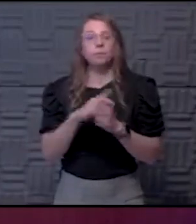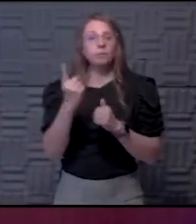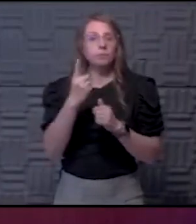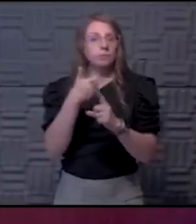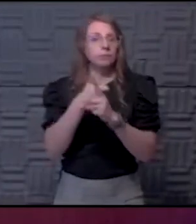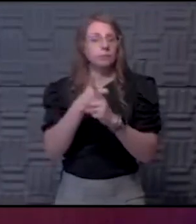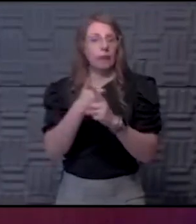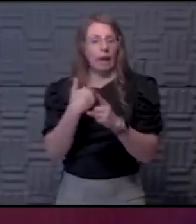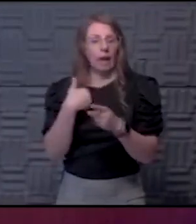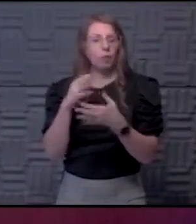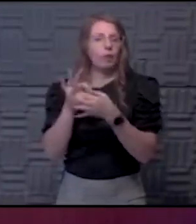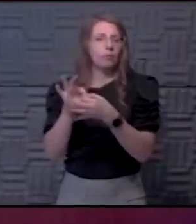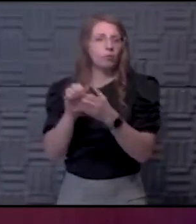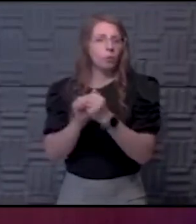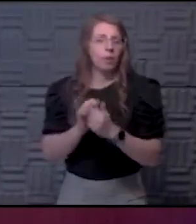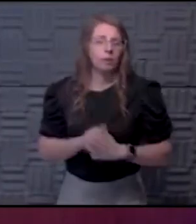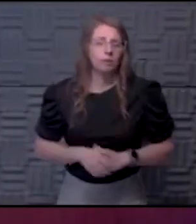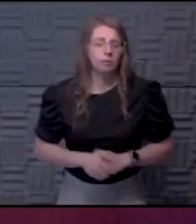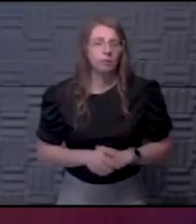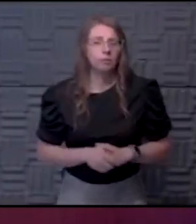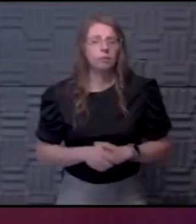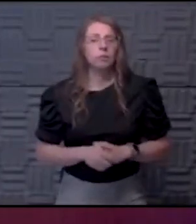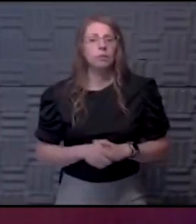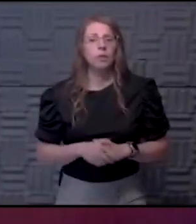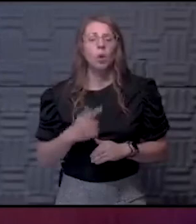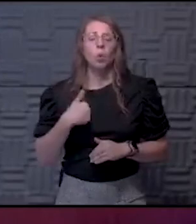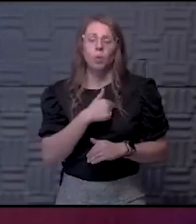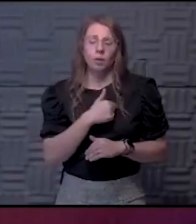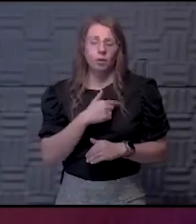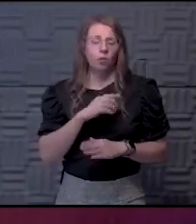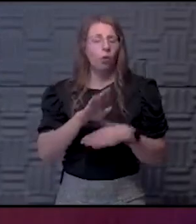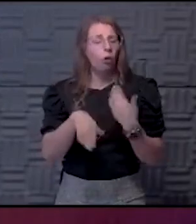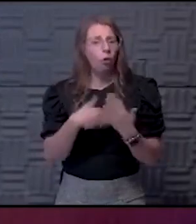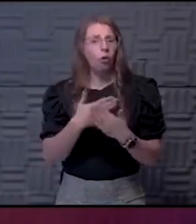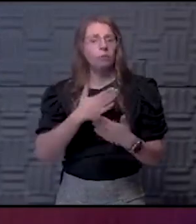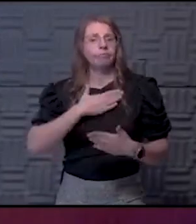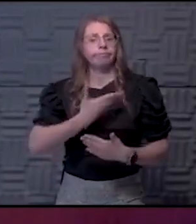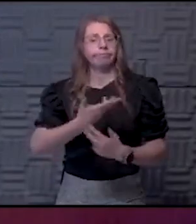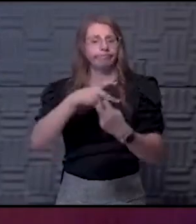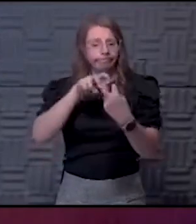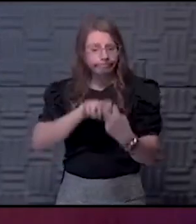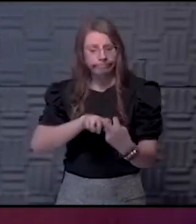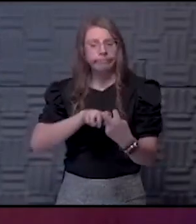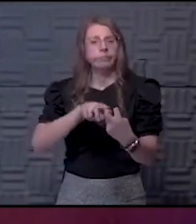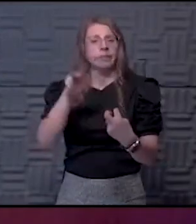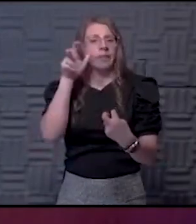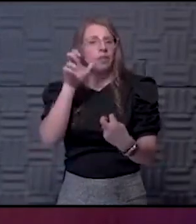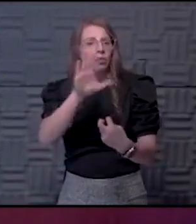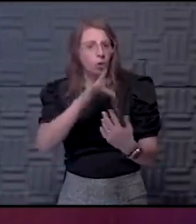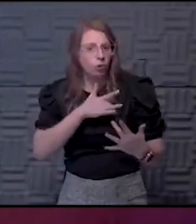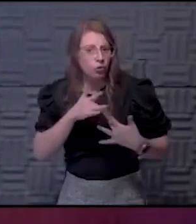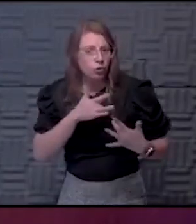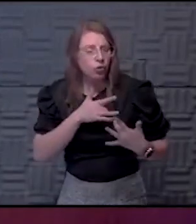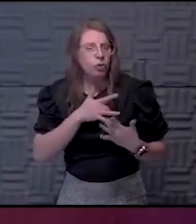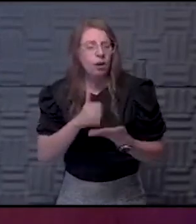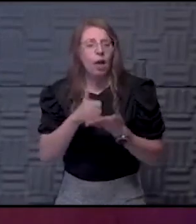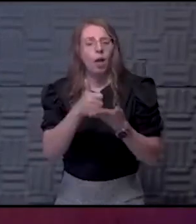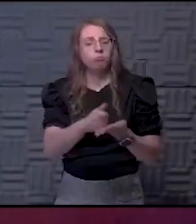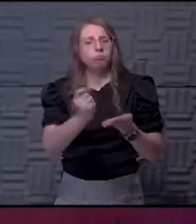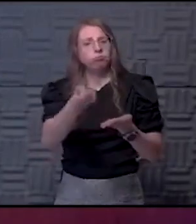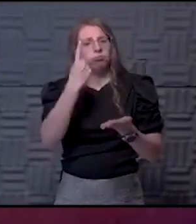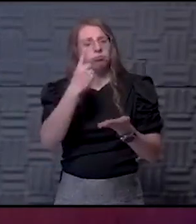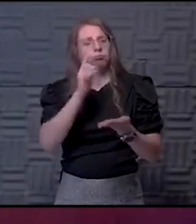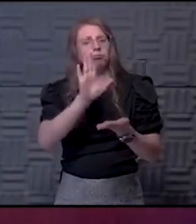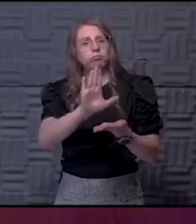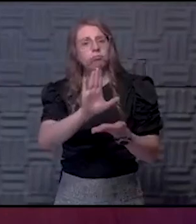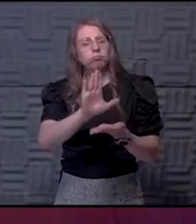relationship with. We all are very willing to sit down and have those conversations, to listen to your concerns, to help